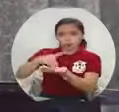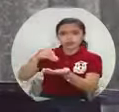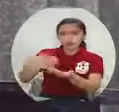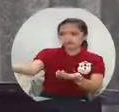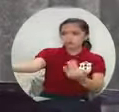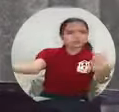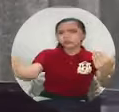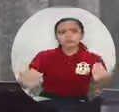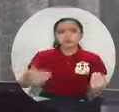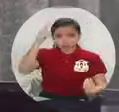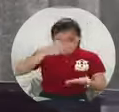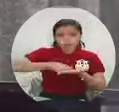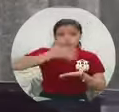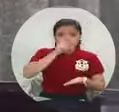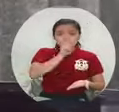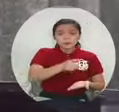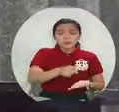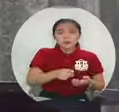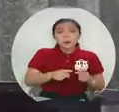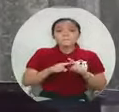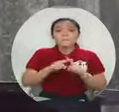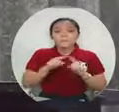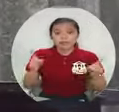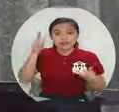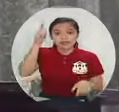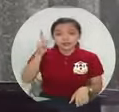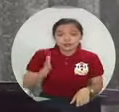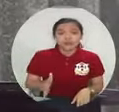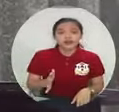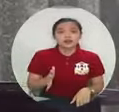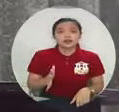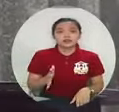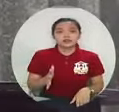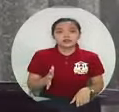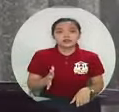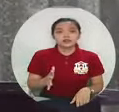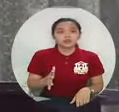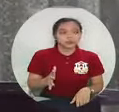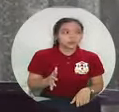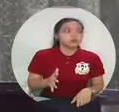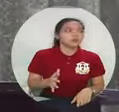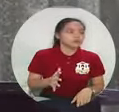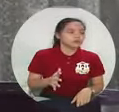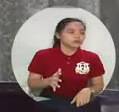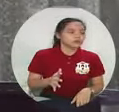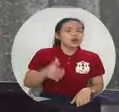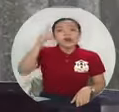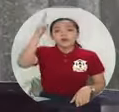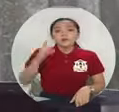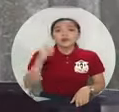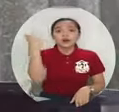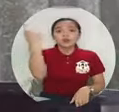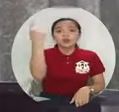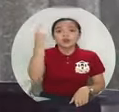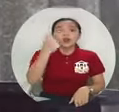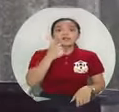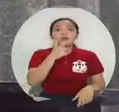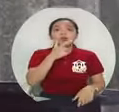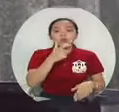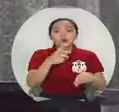has no need. He is the all-sufficient God. He's the one that gives